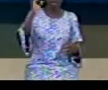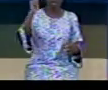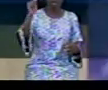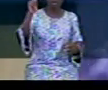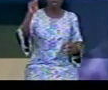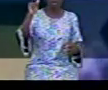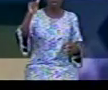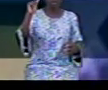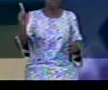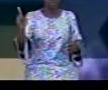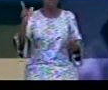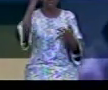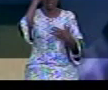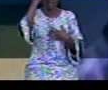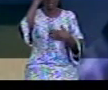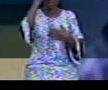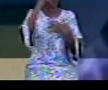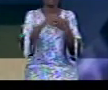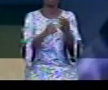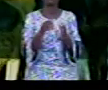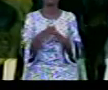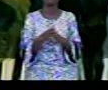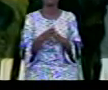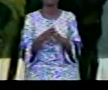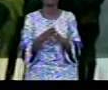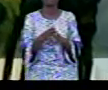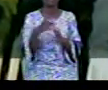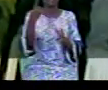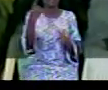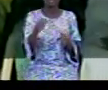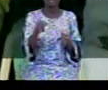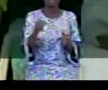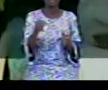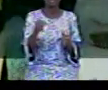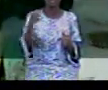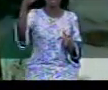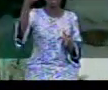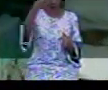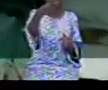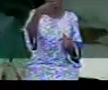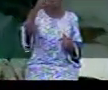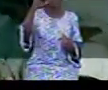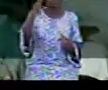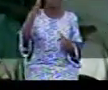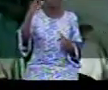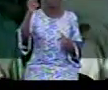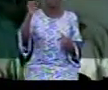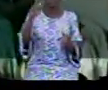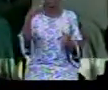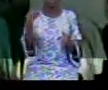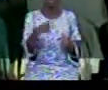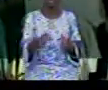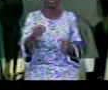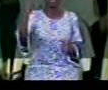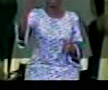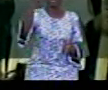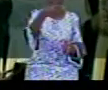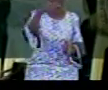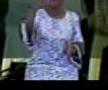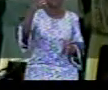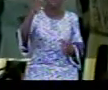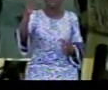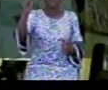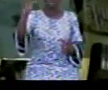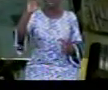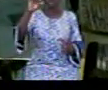sicknesses. The gracious goodness of Jesus, that goodness is coming your way. Hey, look